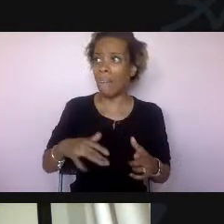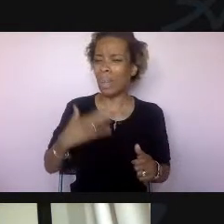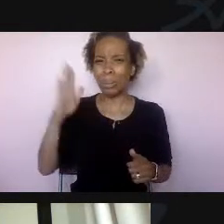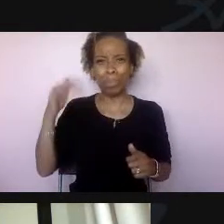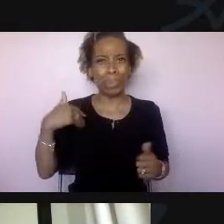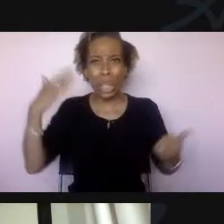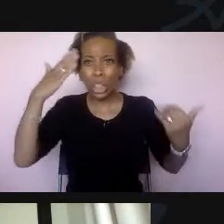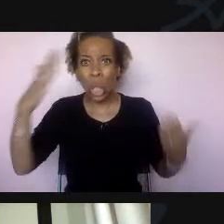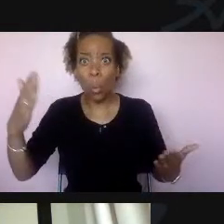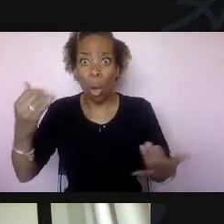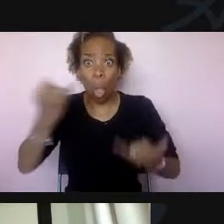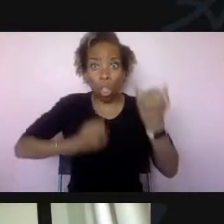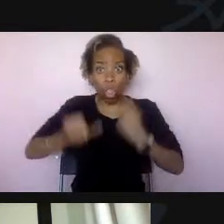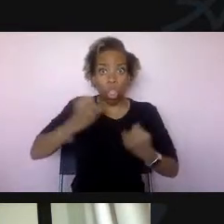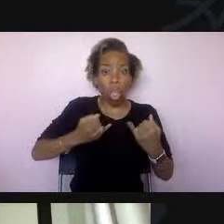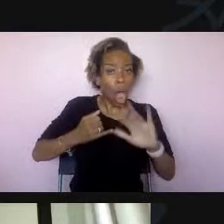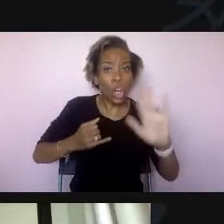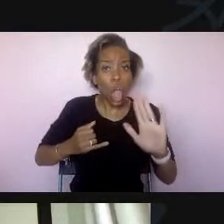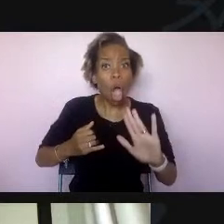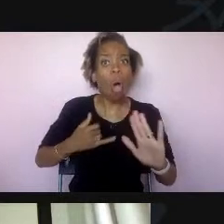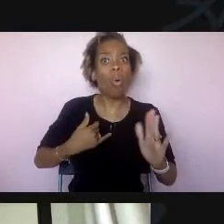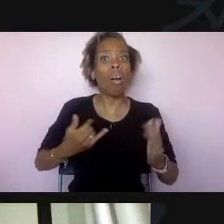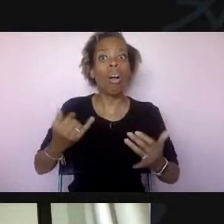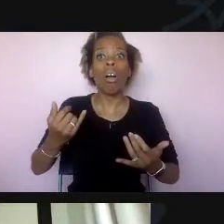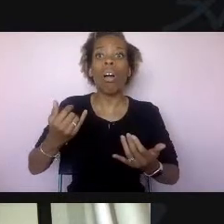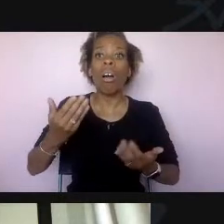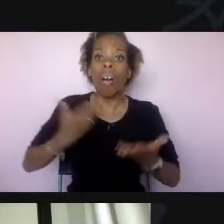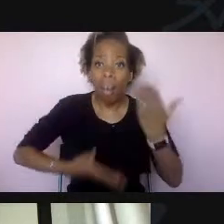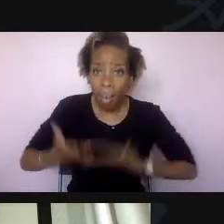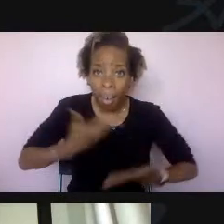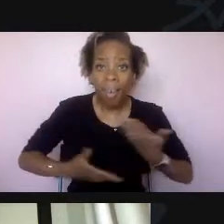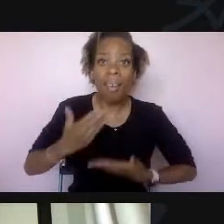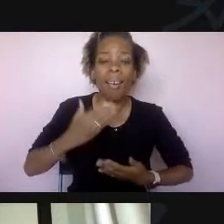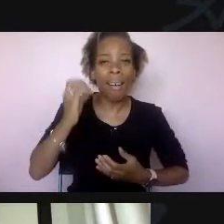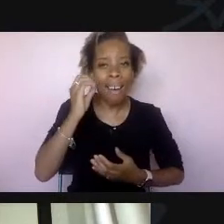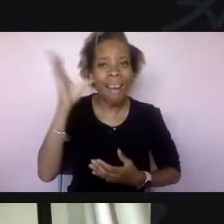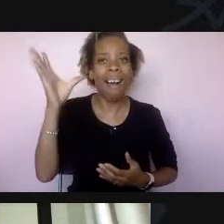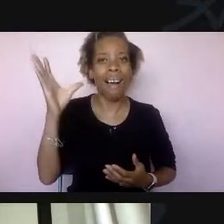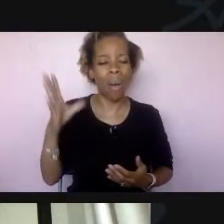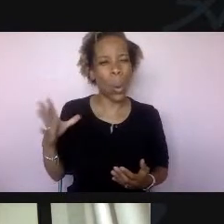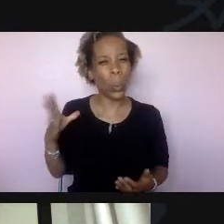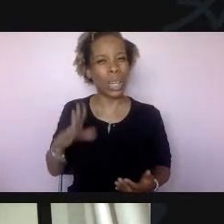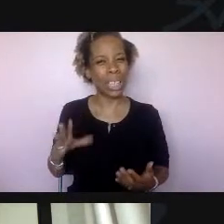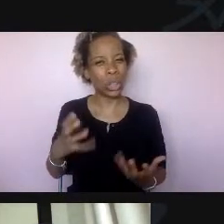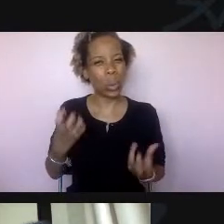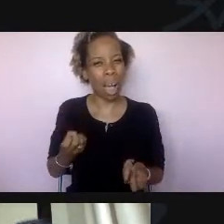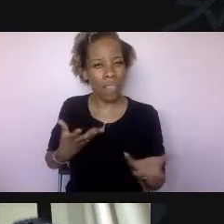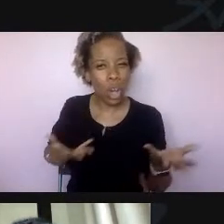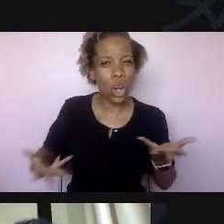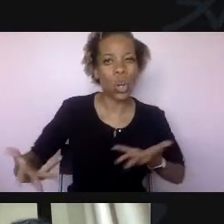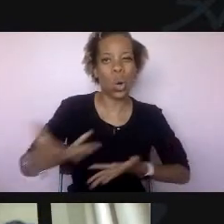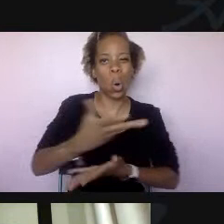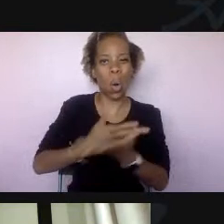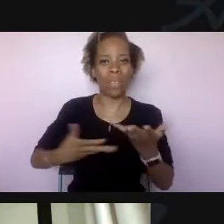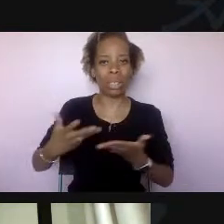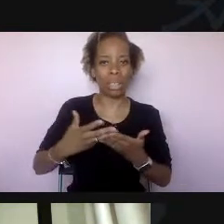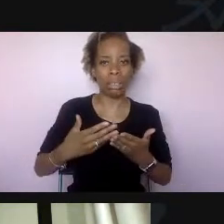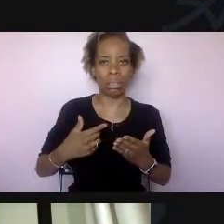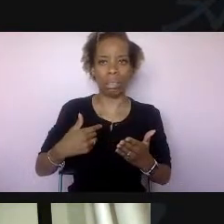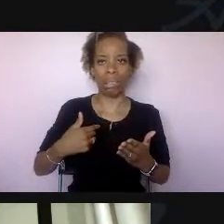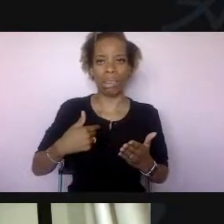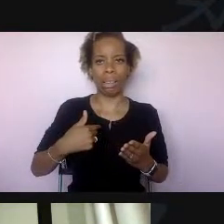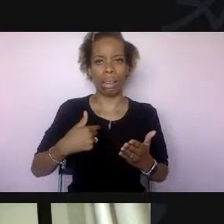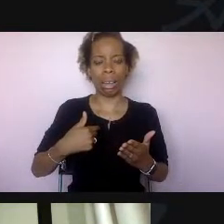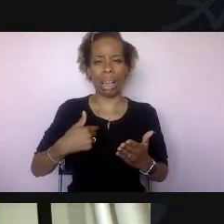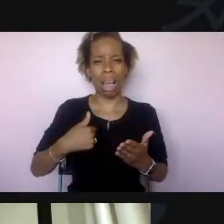It's actually feeling confident that UCU allows a critical conversation. I think that's what I want to say. I know I've spoken again a little bit more, but